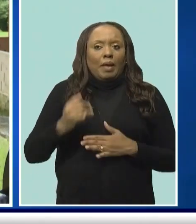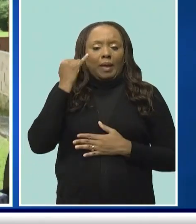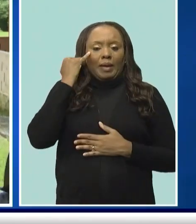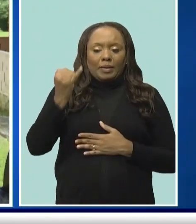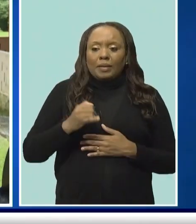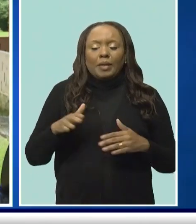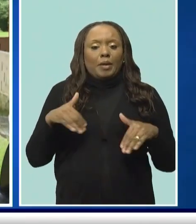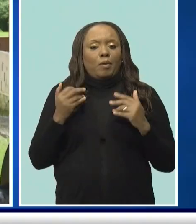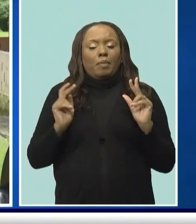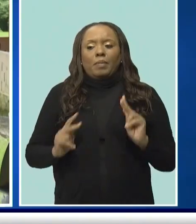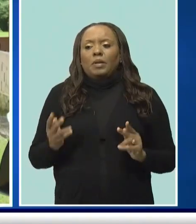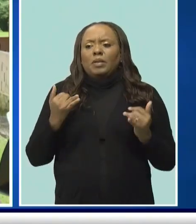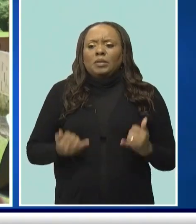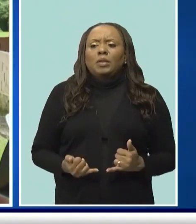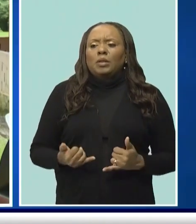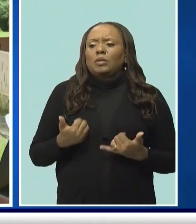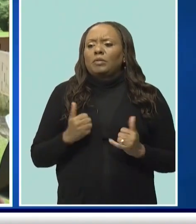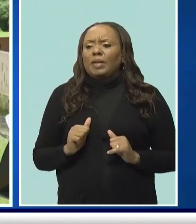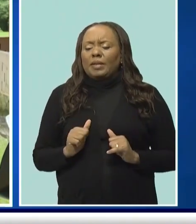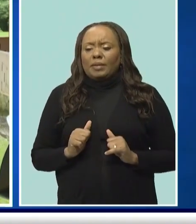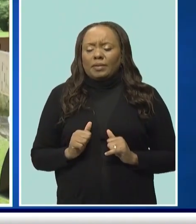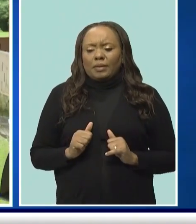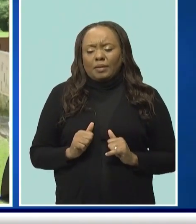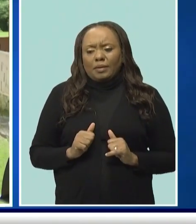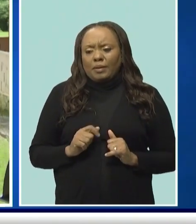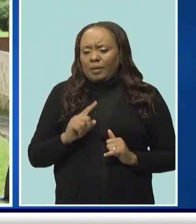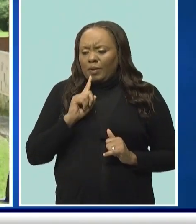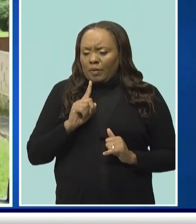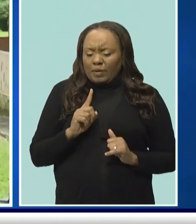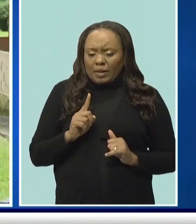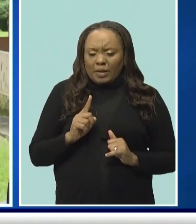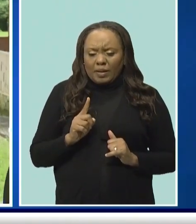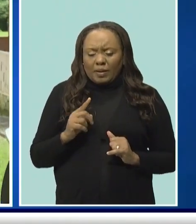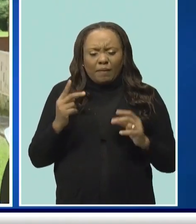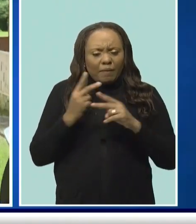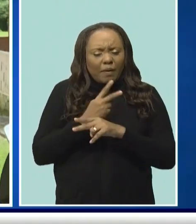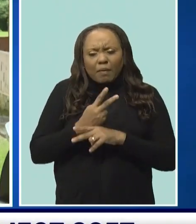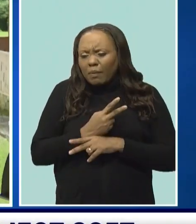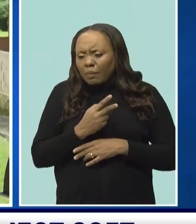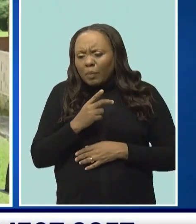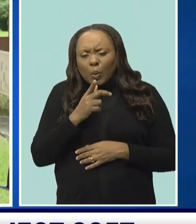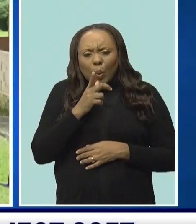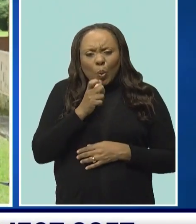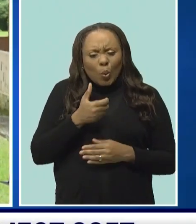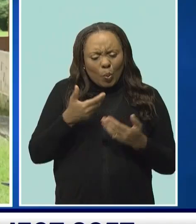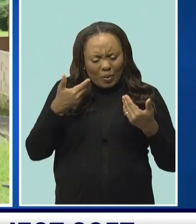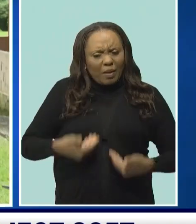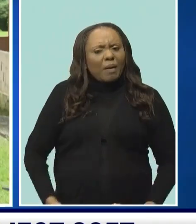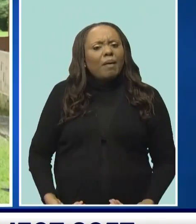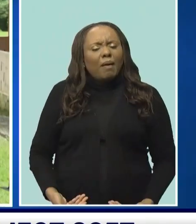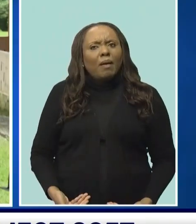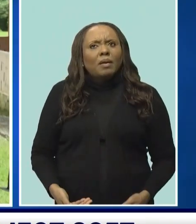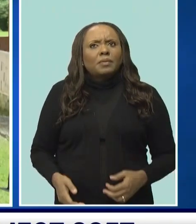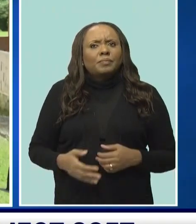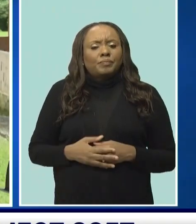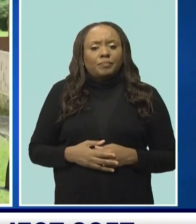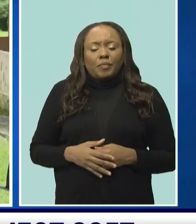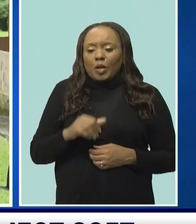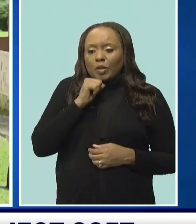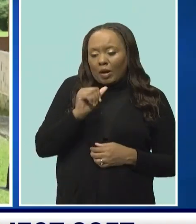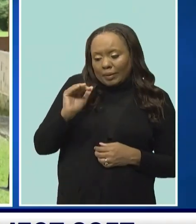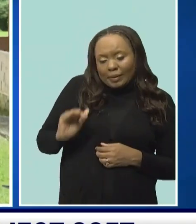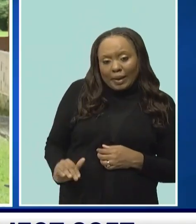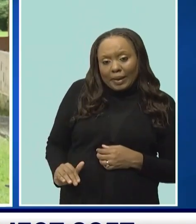discovering themselves. We all know what it's like to be 11 and 12. And you're transitioning from being a child to